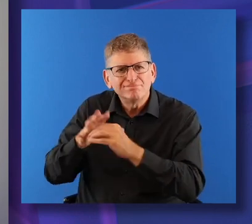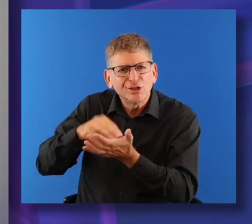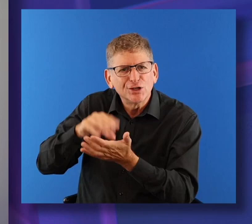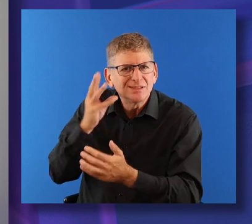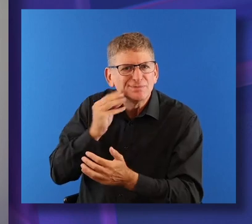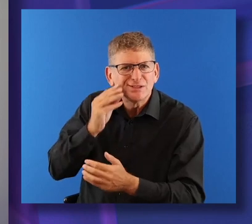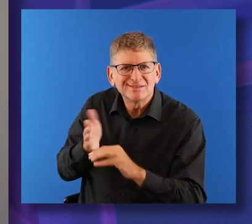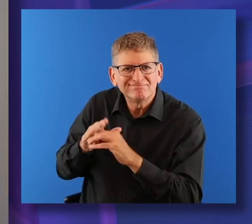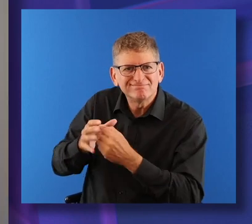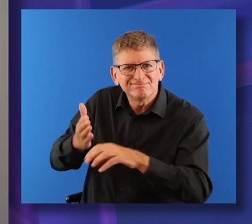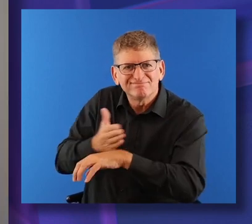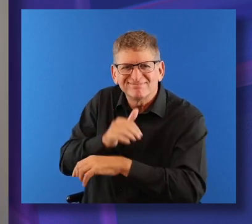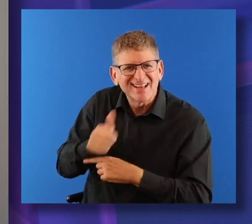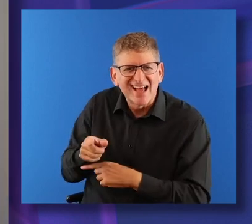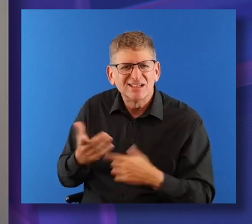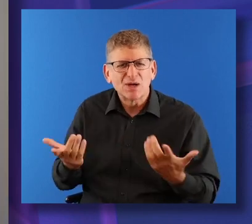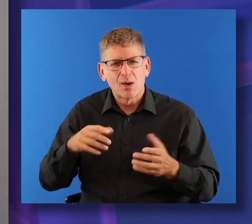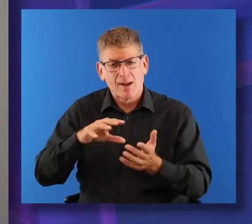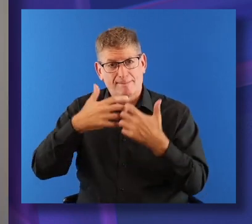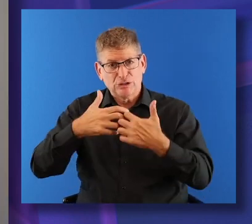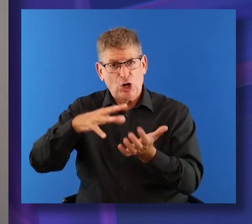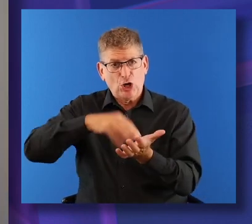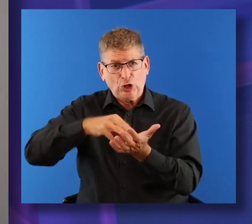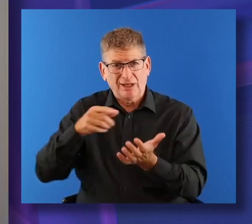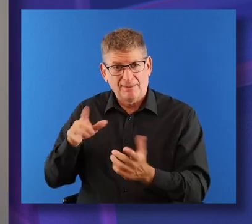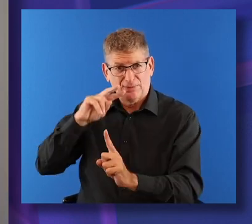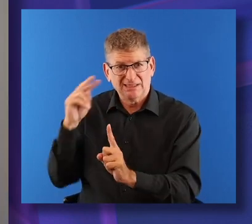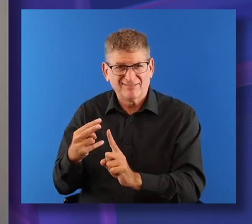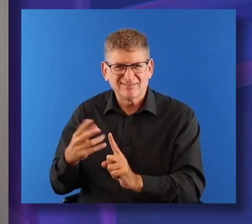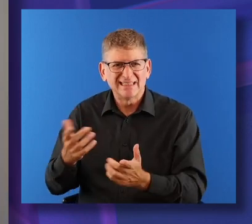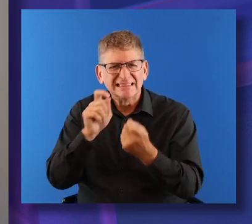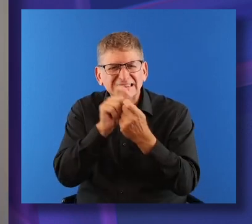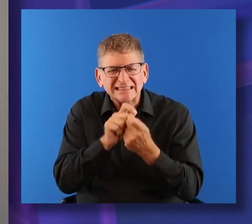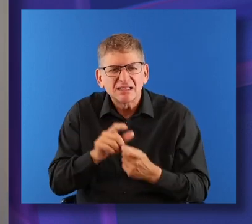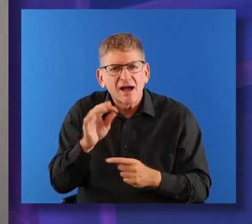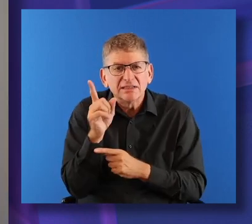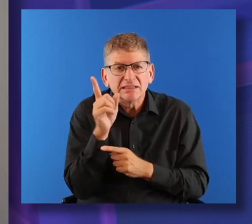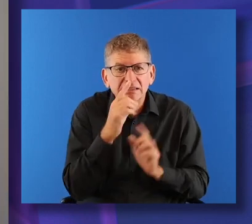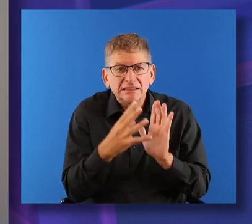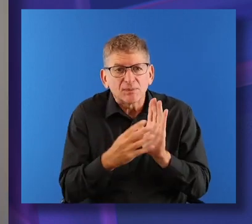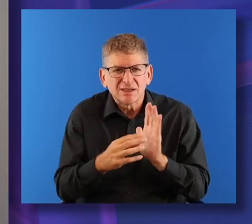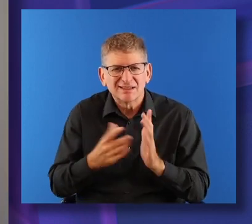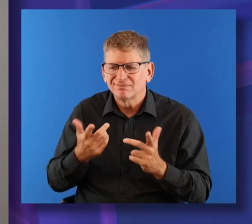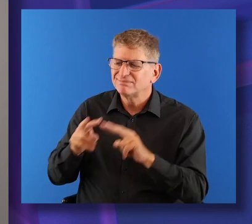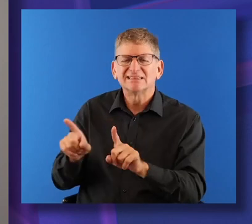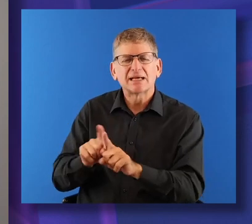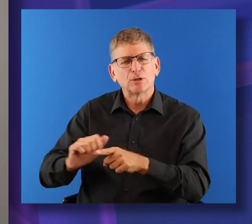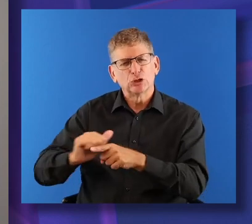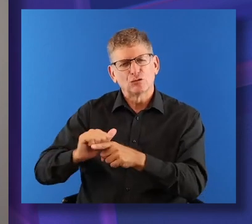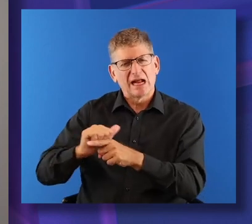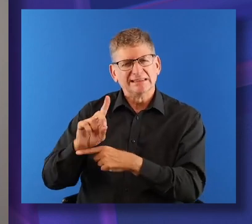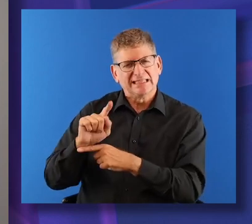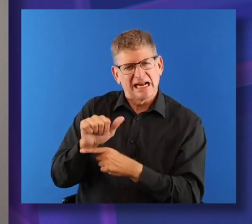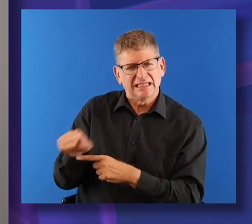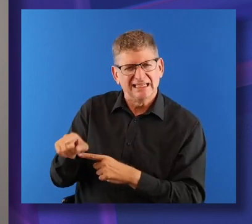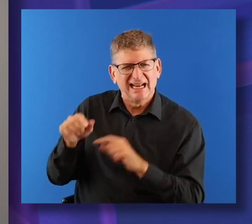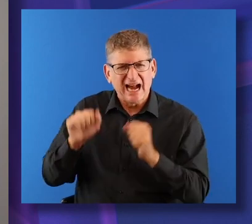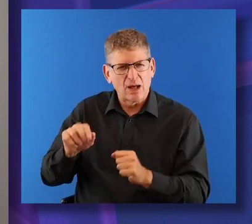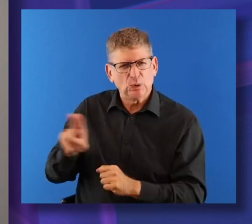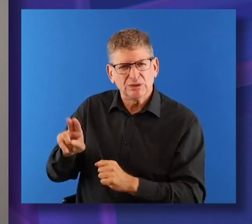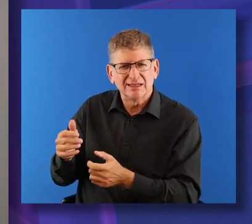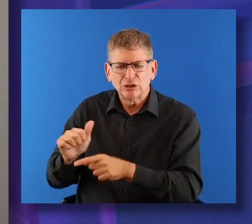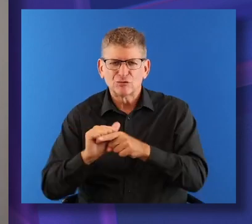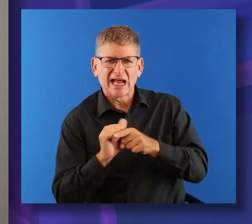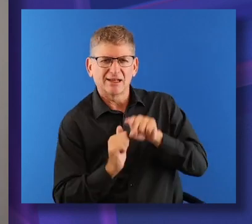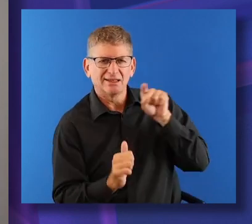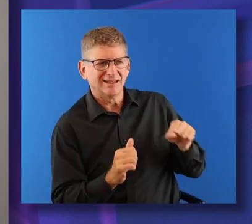emulators. In contrast to most observational data, such training data is perfectly labeled, and the quantity of data is